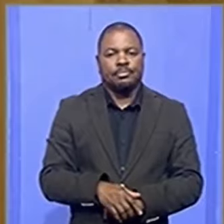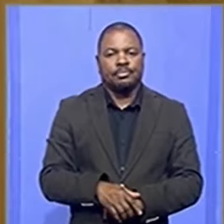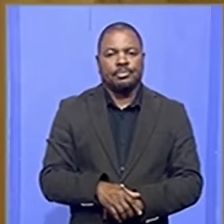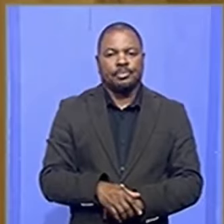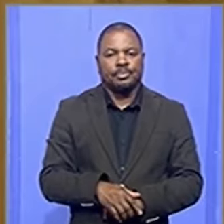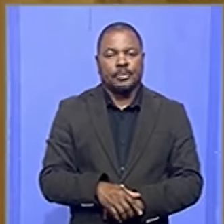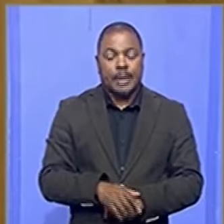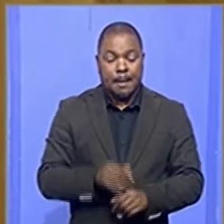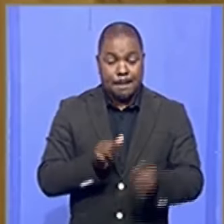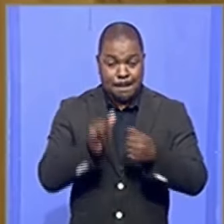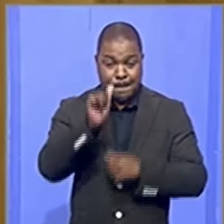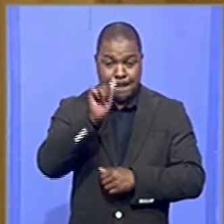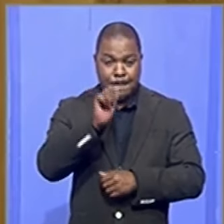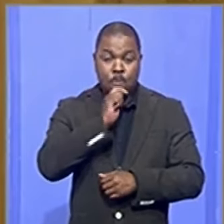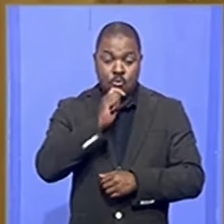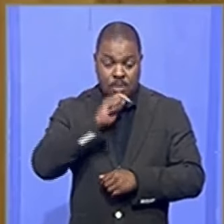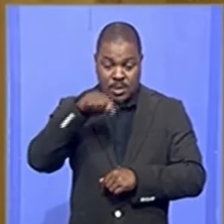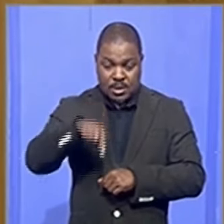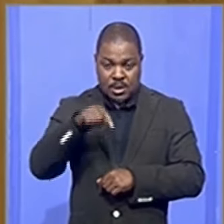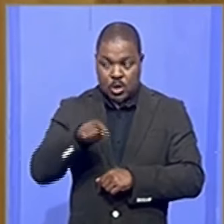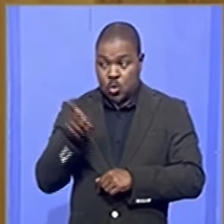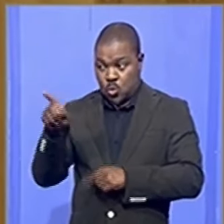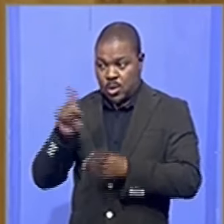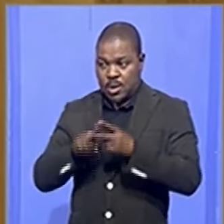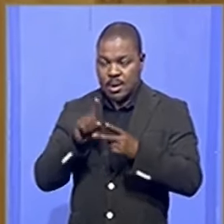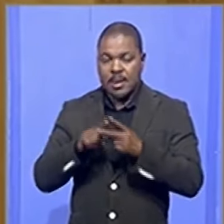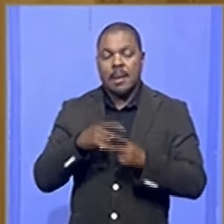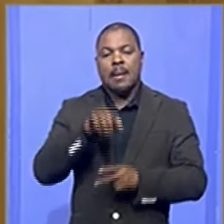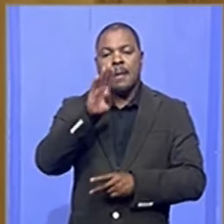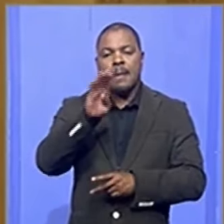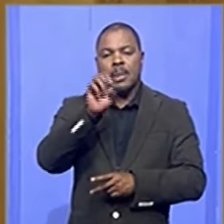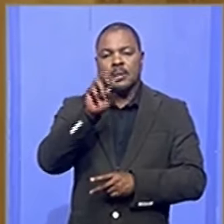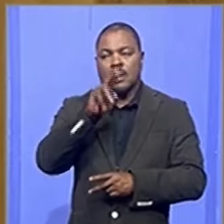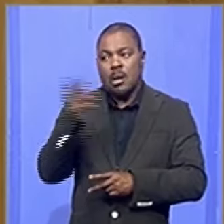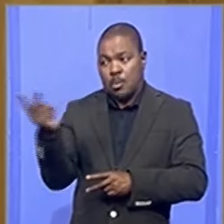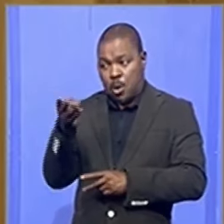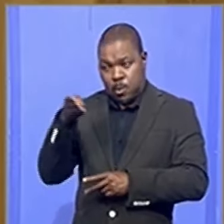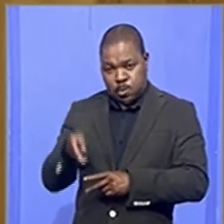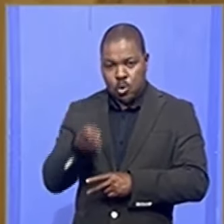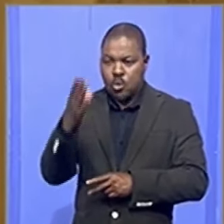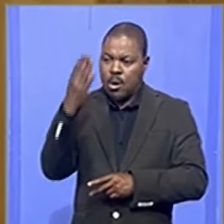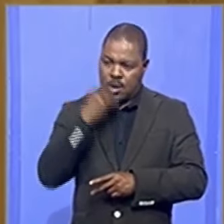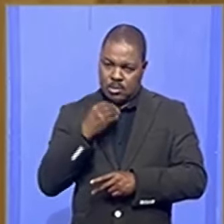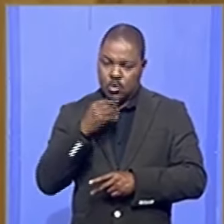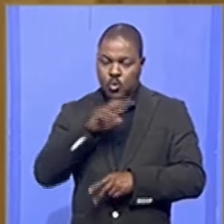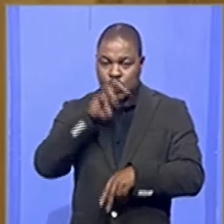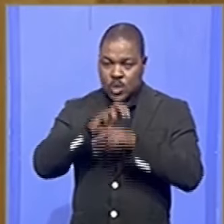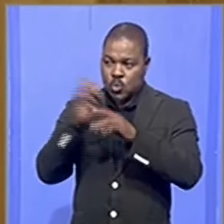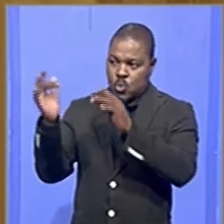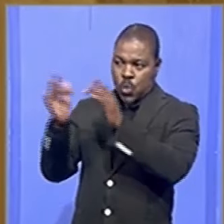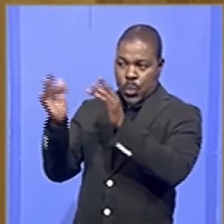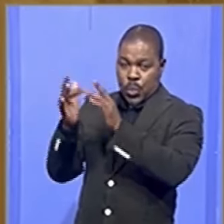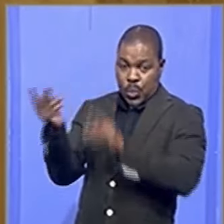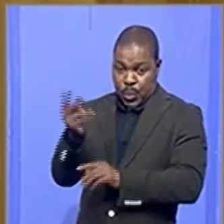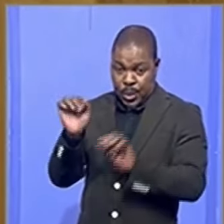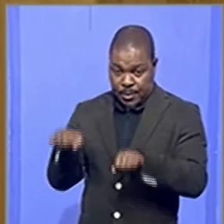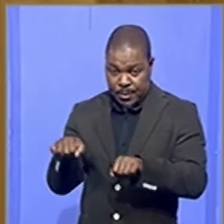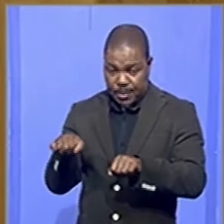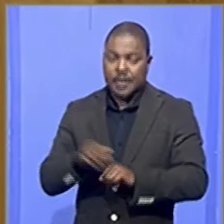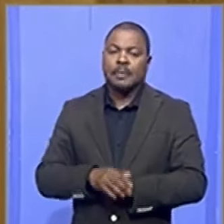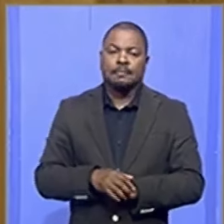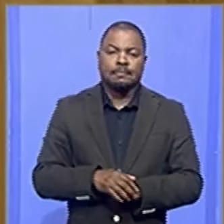Earlier this morning in my chambers when you and Ms. Bester were there, you asked me for time to consult with your client